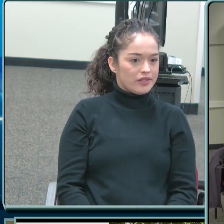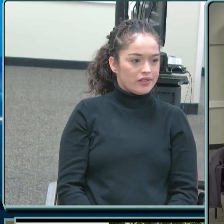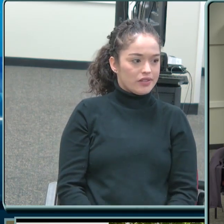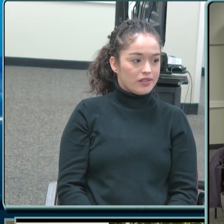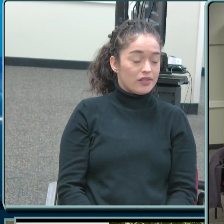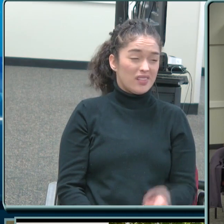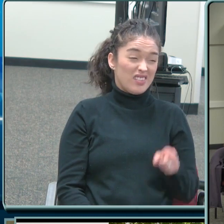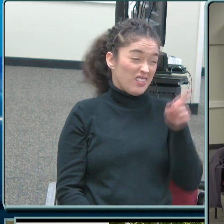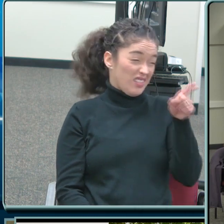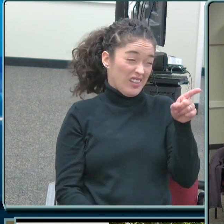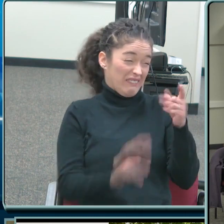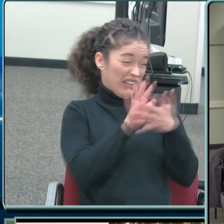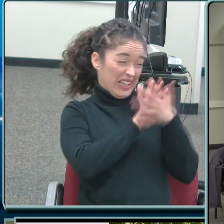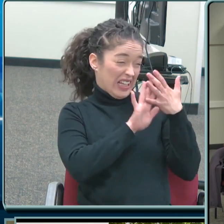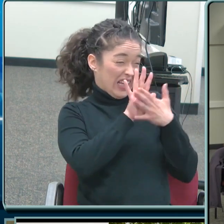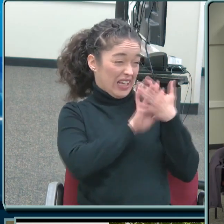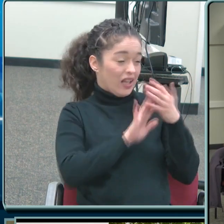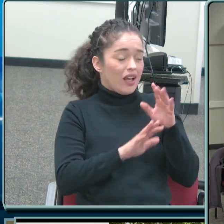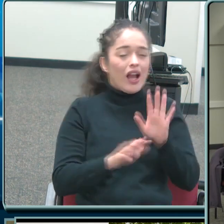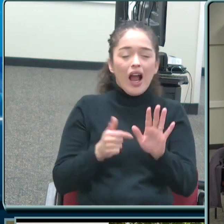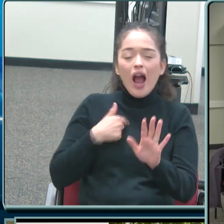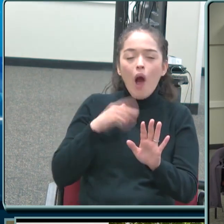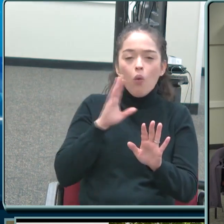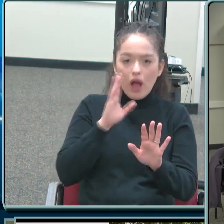Yeah, you're kind of fading in and out.